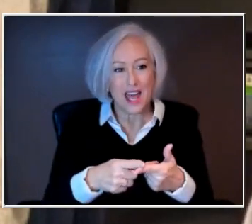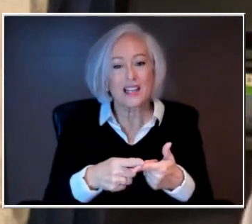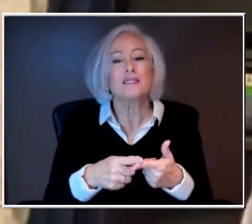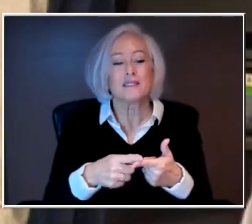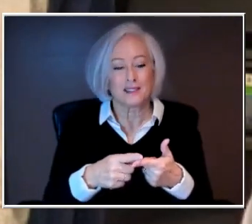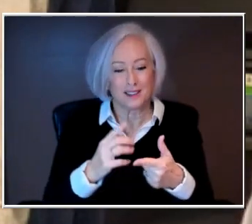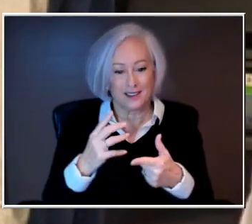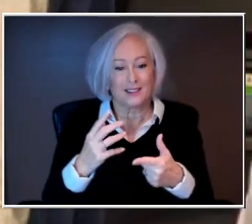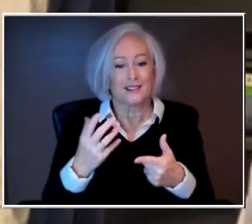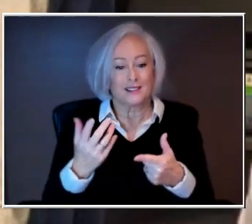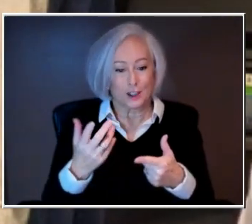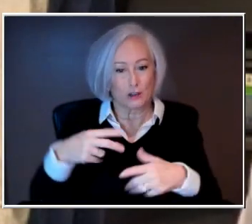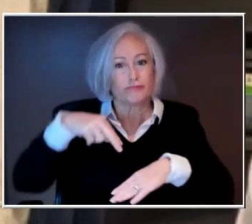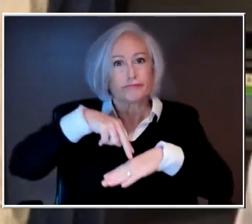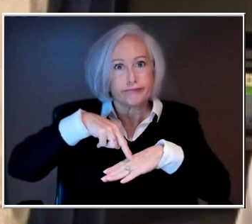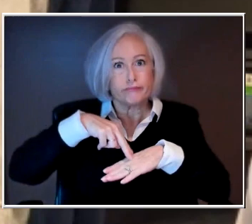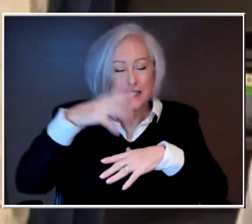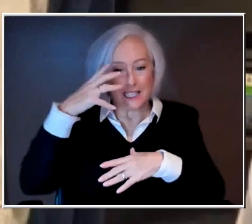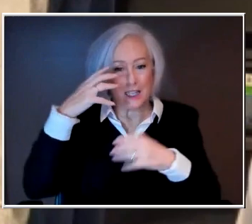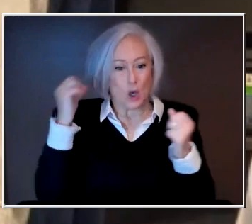you're really cold. So